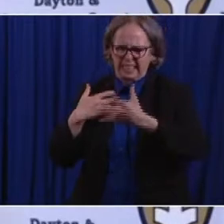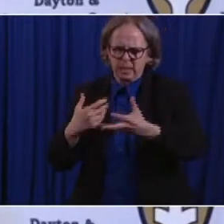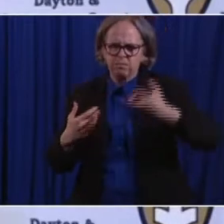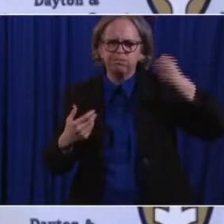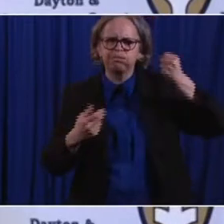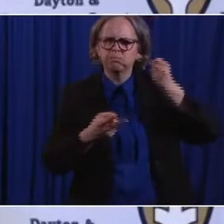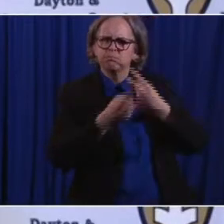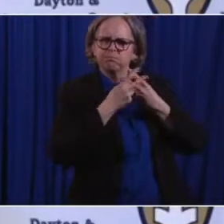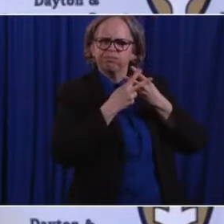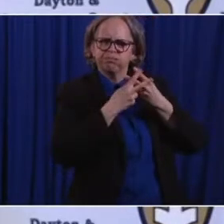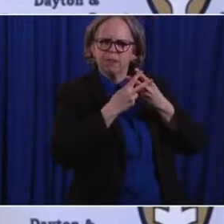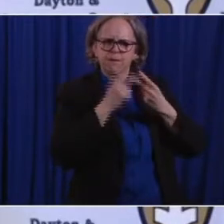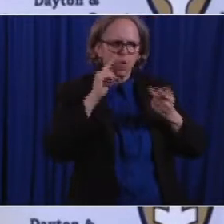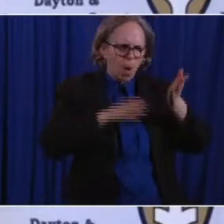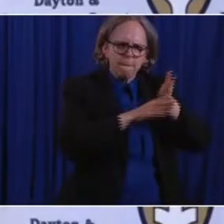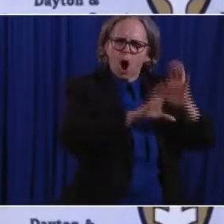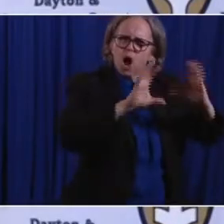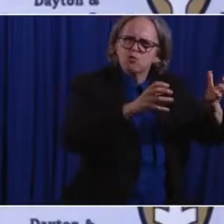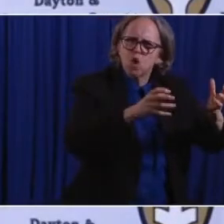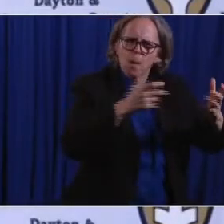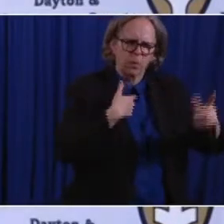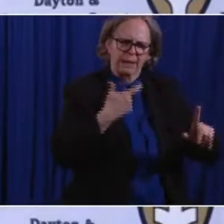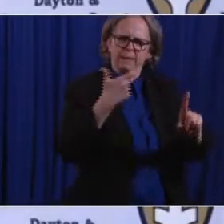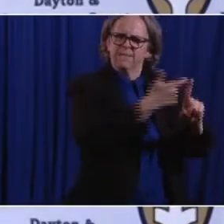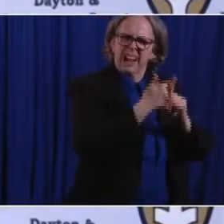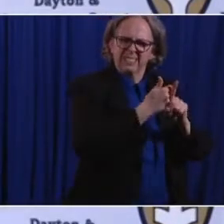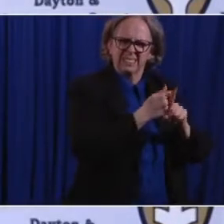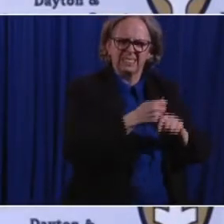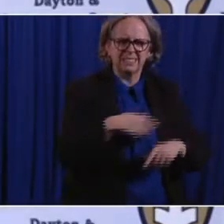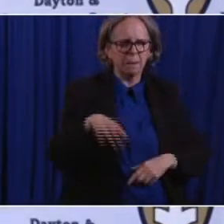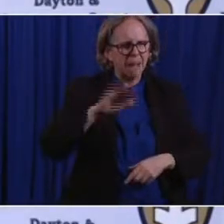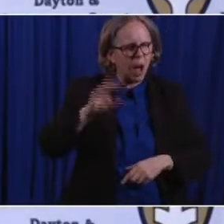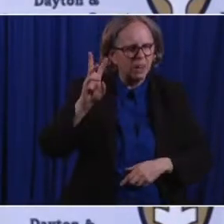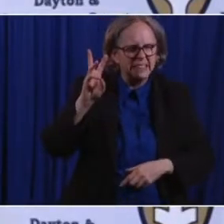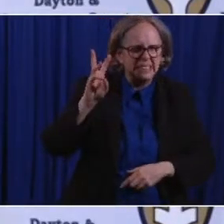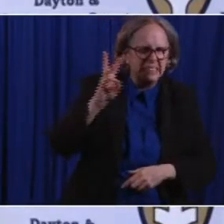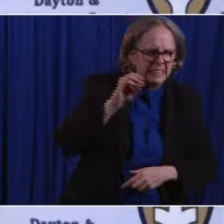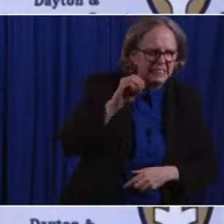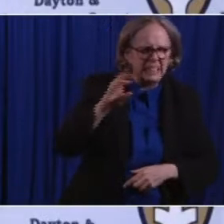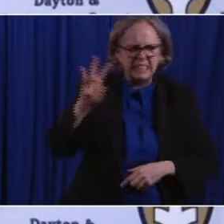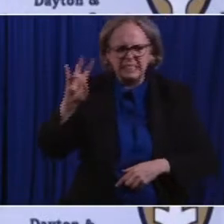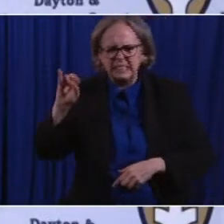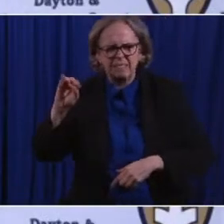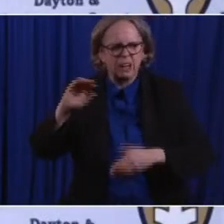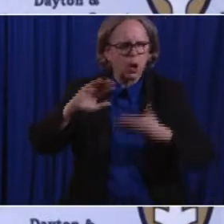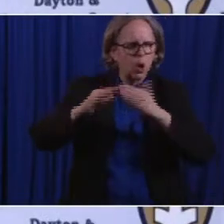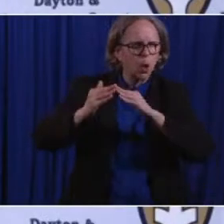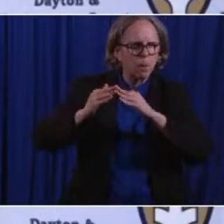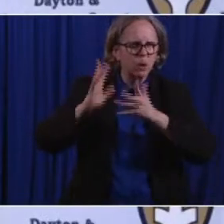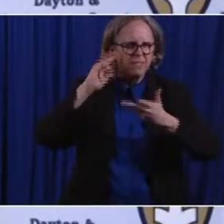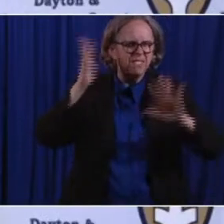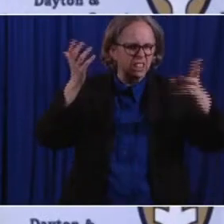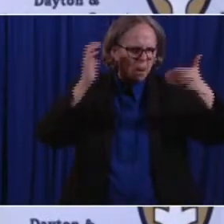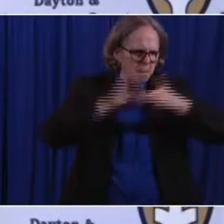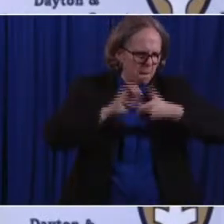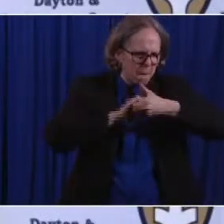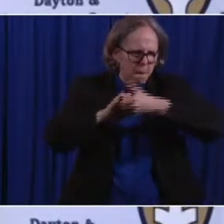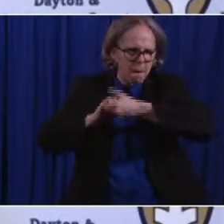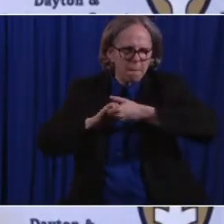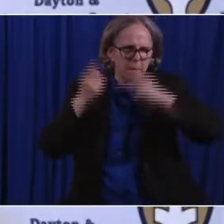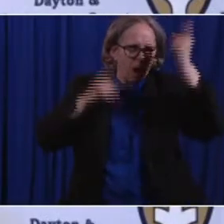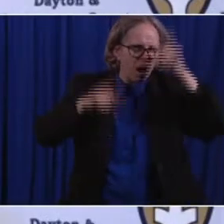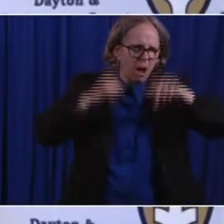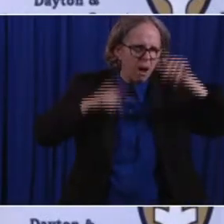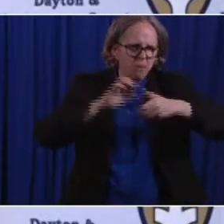60, 70 community partners in Cleveland, and they are signing up people who are in